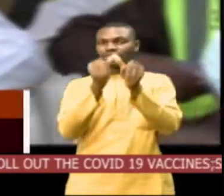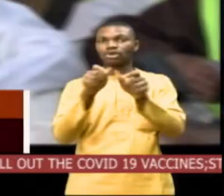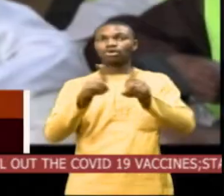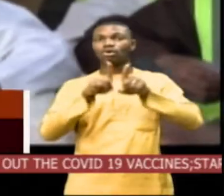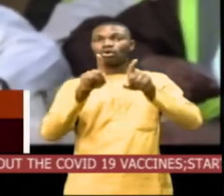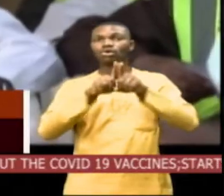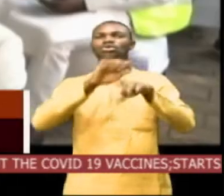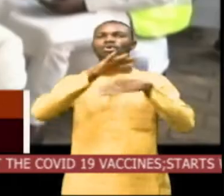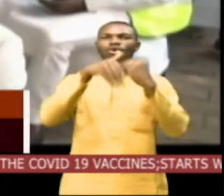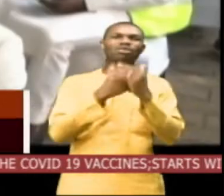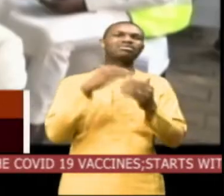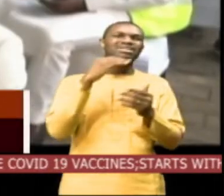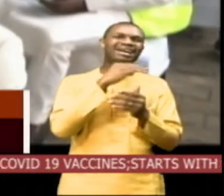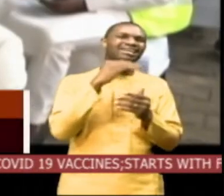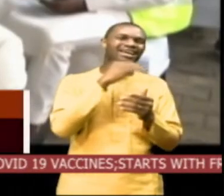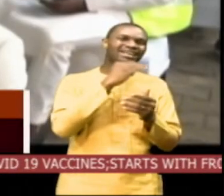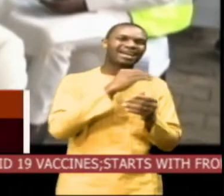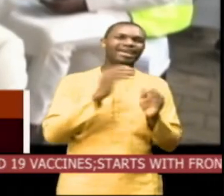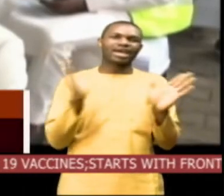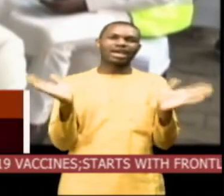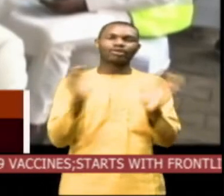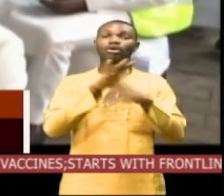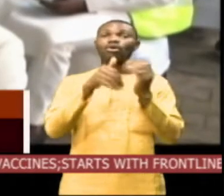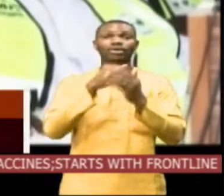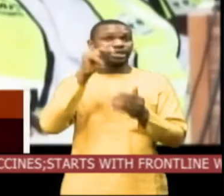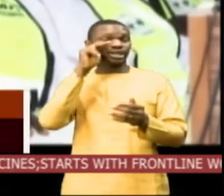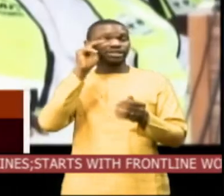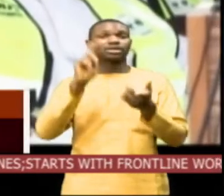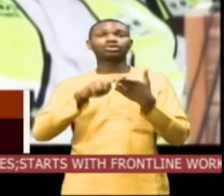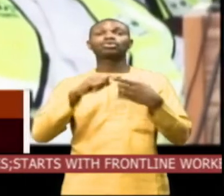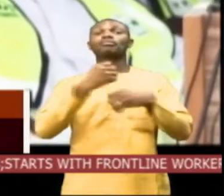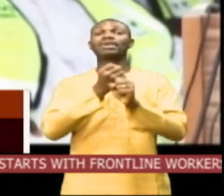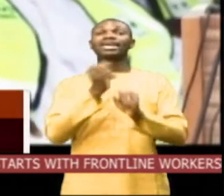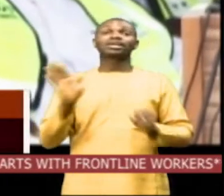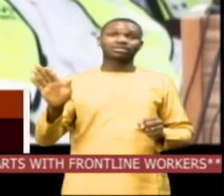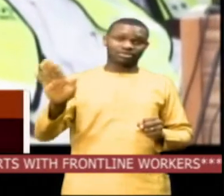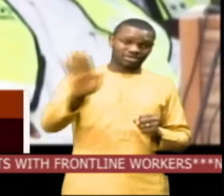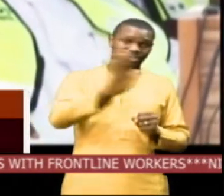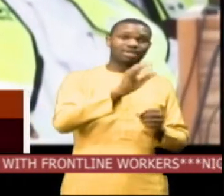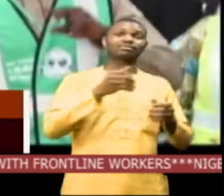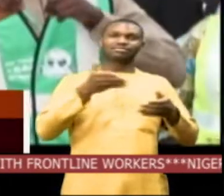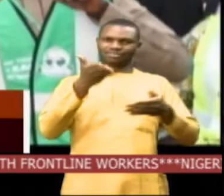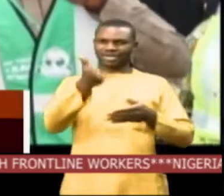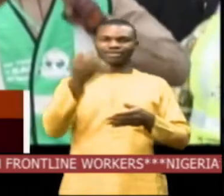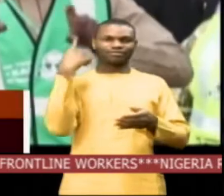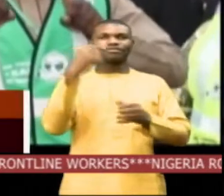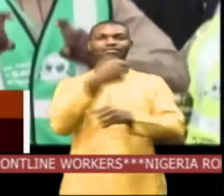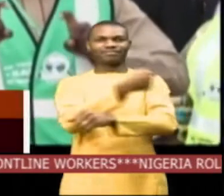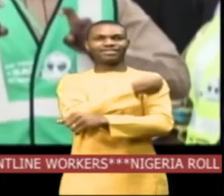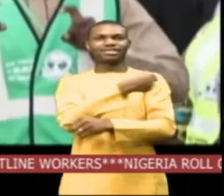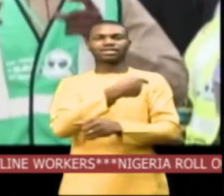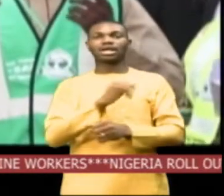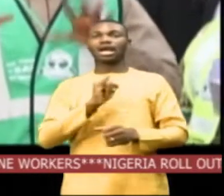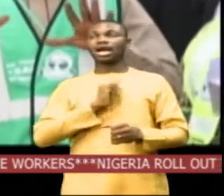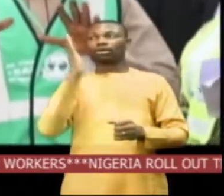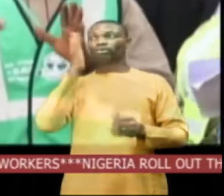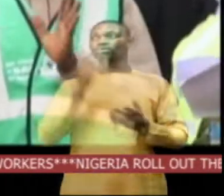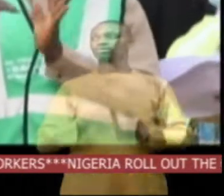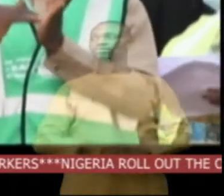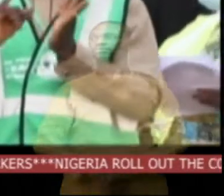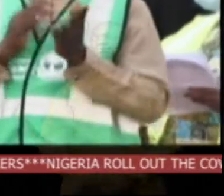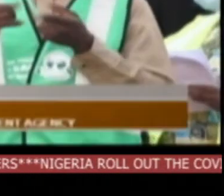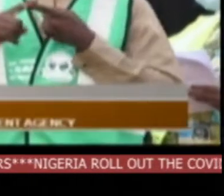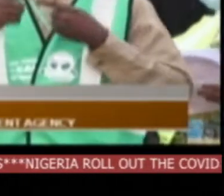conspiracy theories and urged Nigerians to make themselves available for vaccination. I want to put it on record again